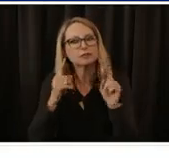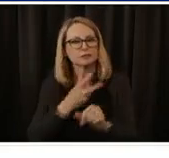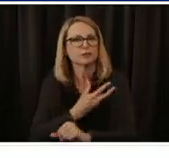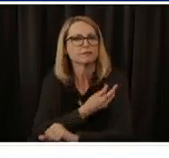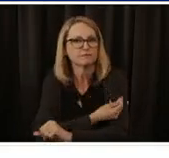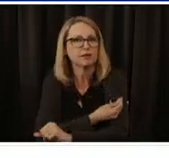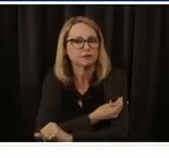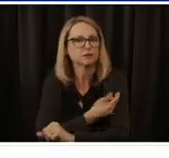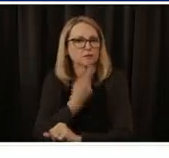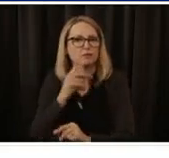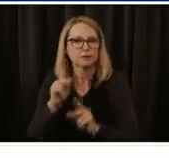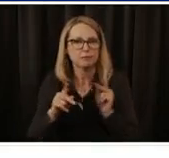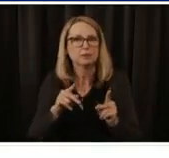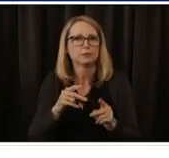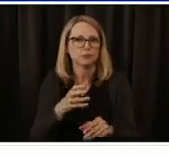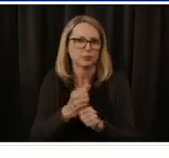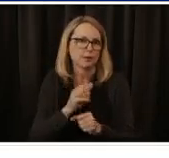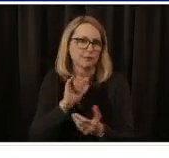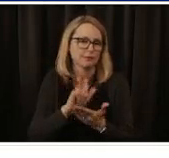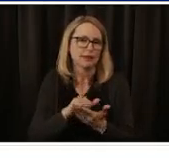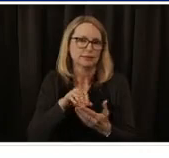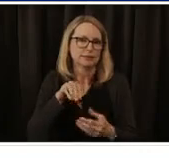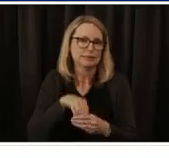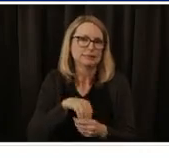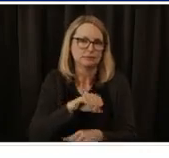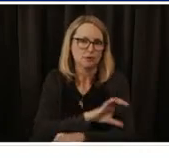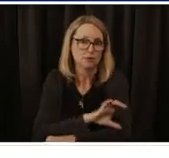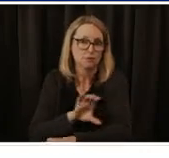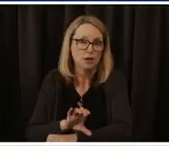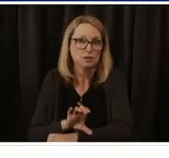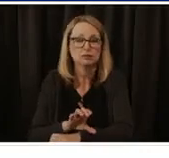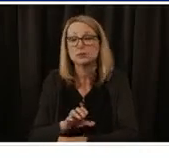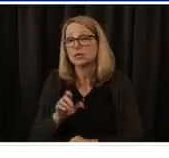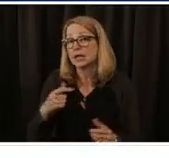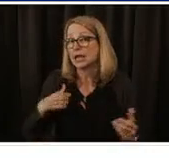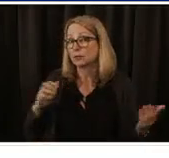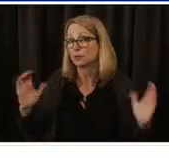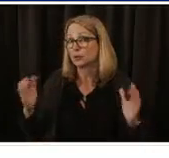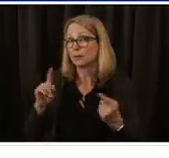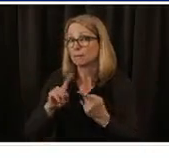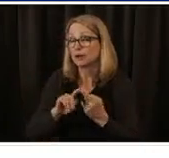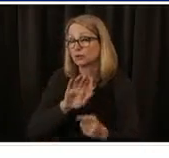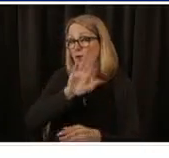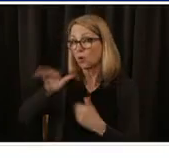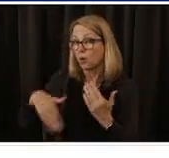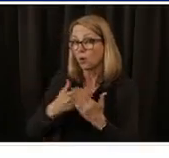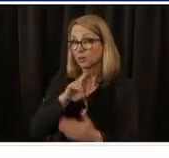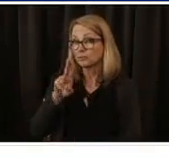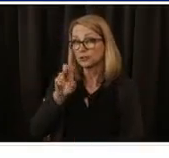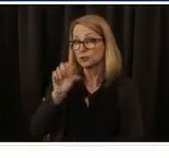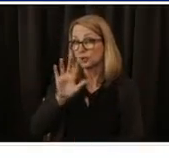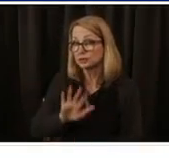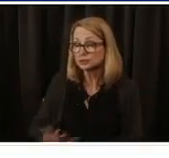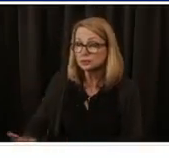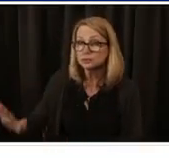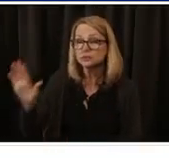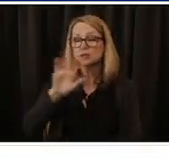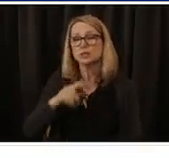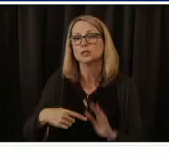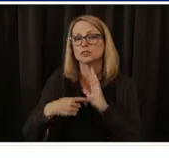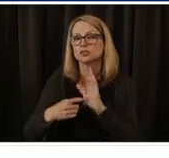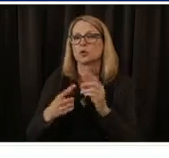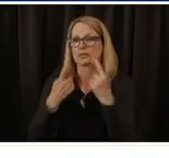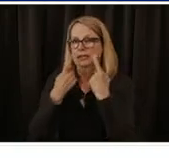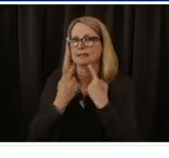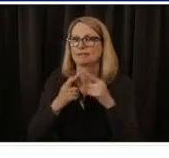very consistent with the numbers that we're seeing nationally for studies that are ongoing in the US, also very consistent with the vaccine effectiveness or efficacy numbers